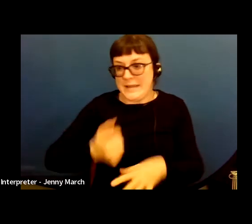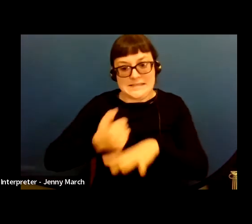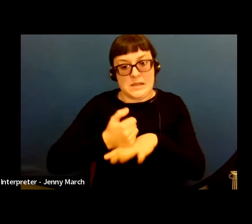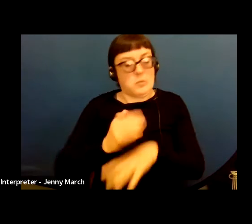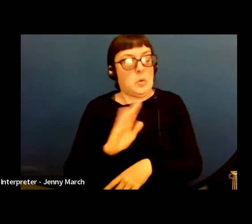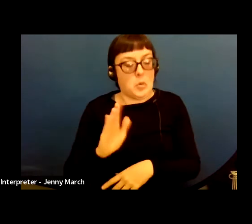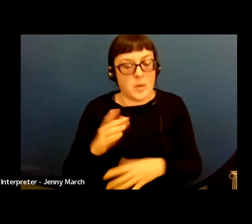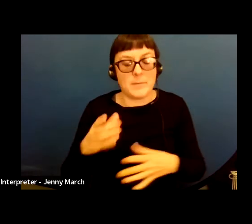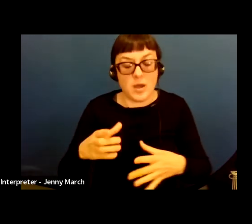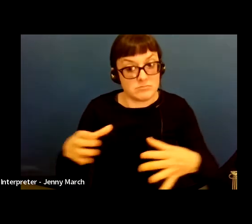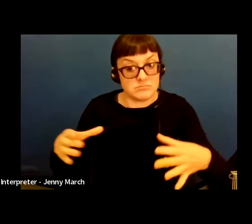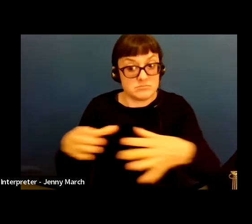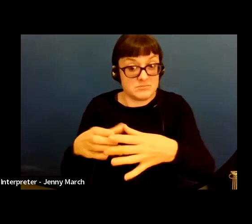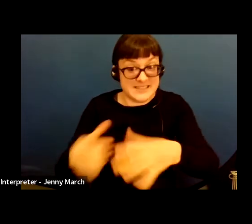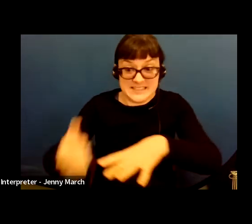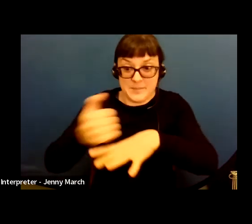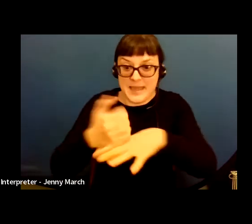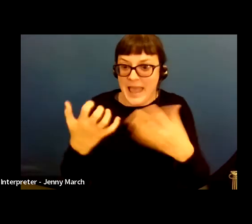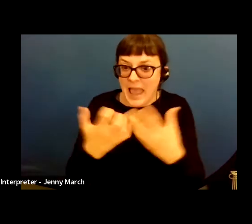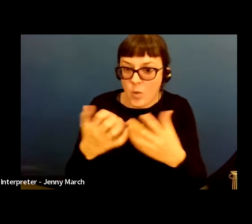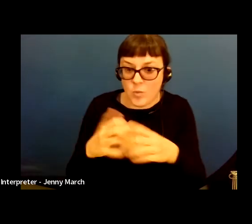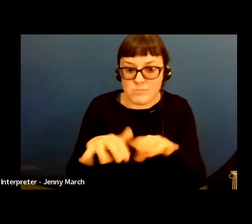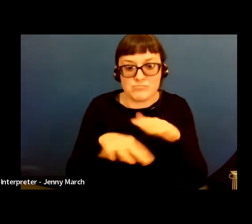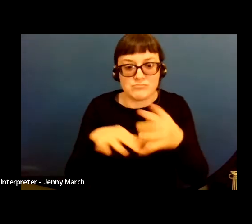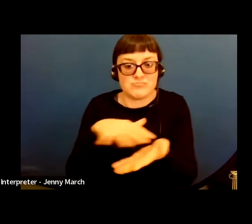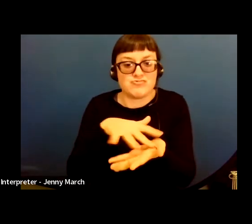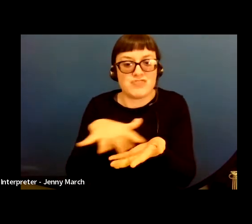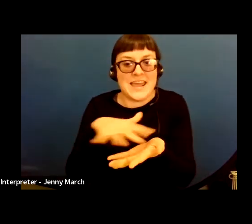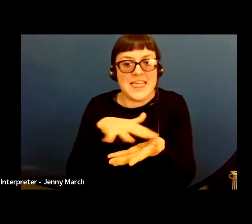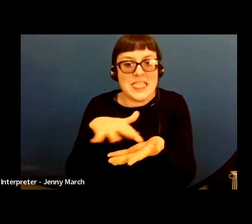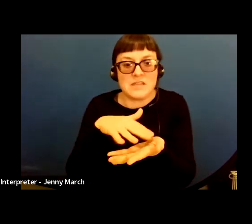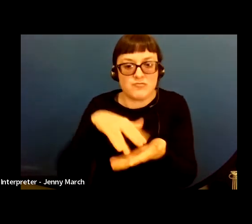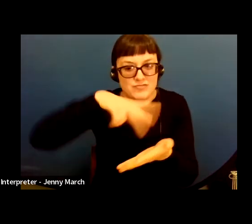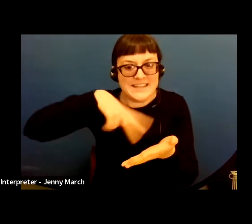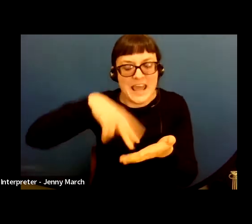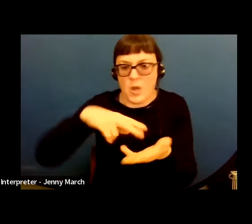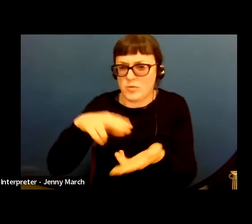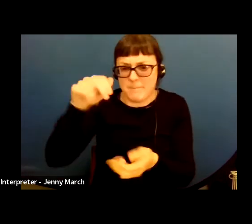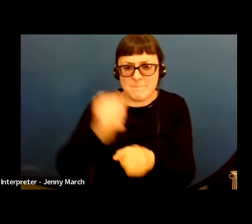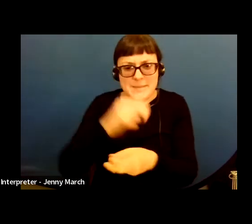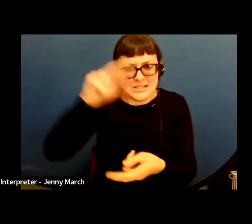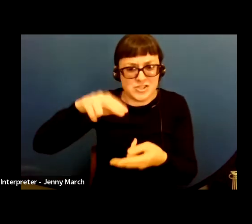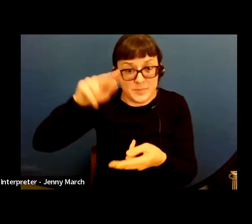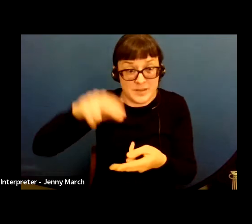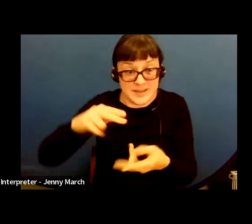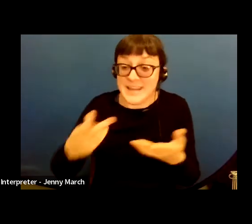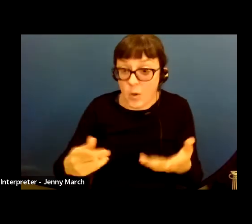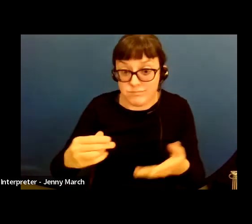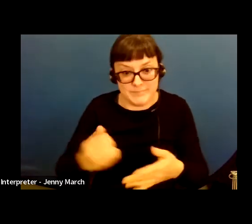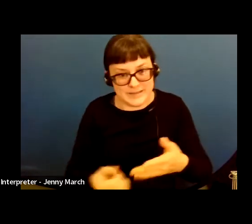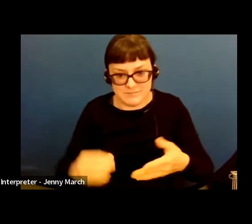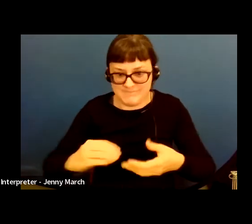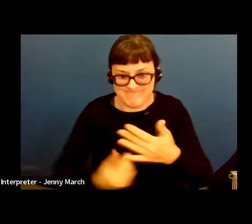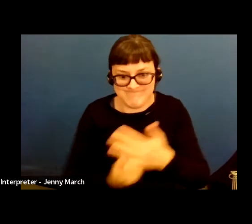needed to drive down the unit cost of Braille readers globally. And what they invented is now being distributed